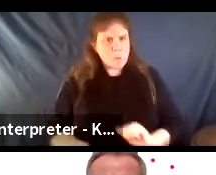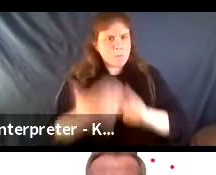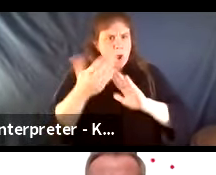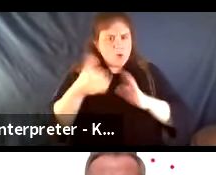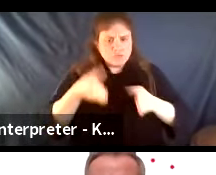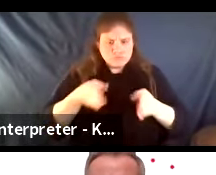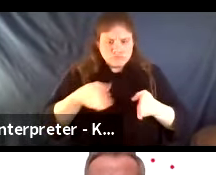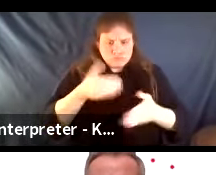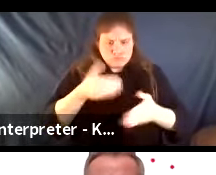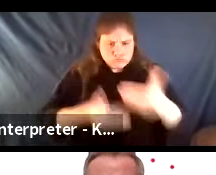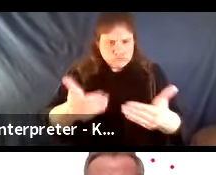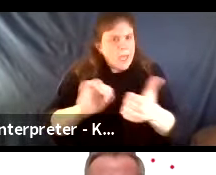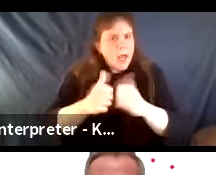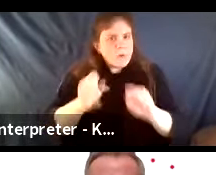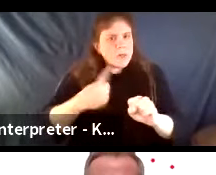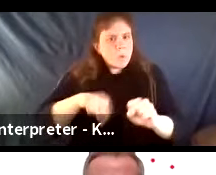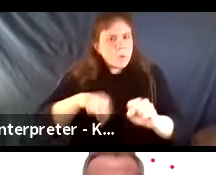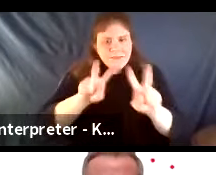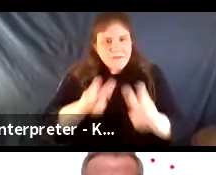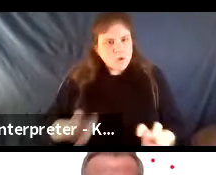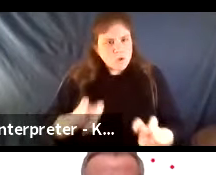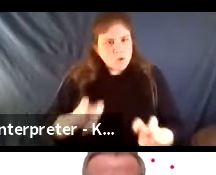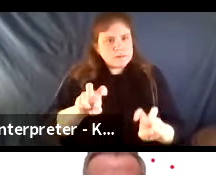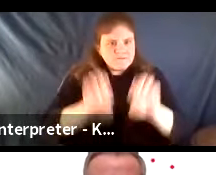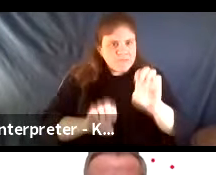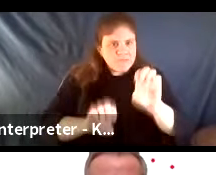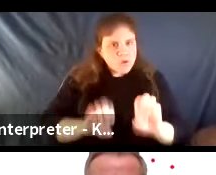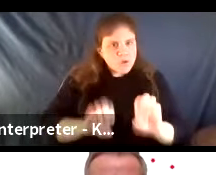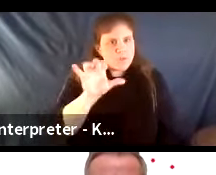if we're using HPI to allocate,